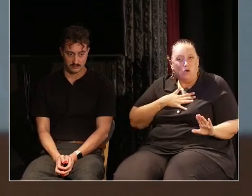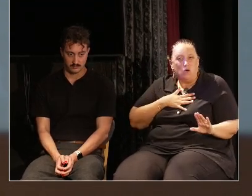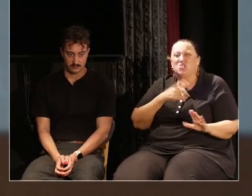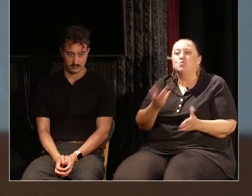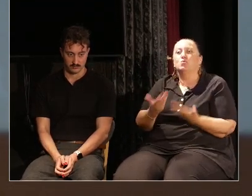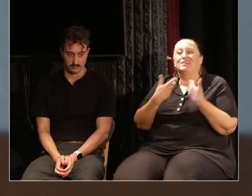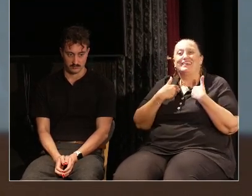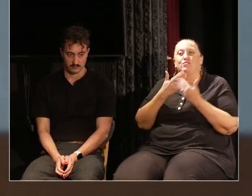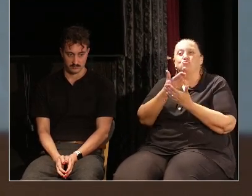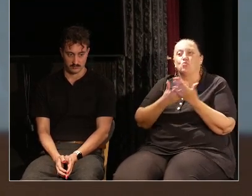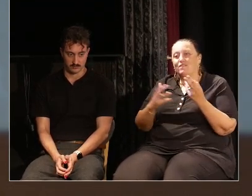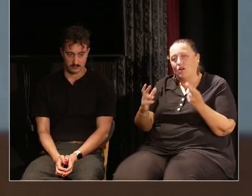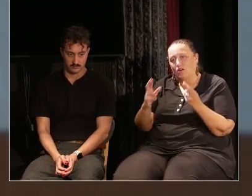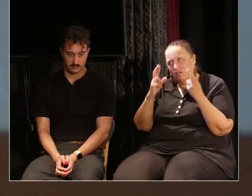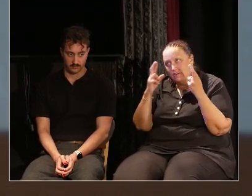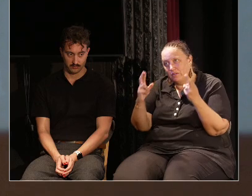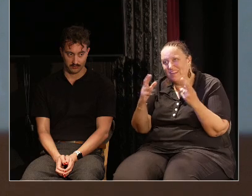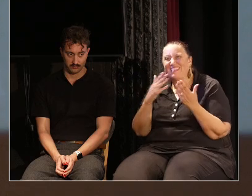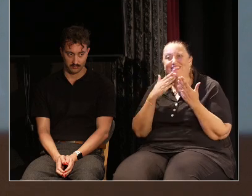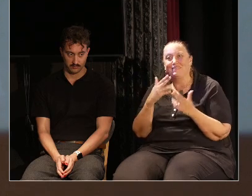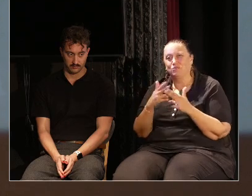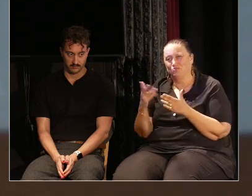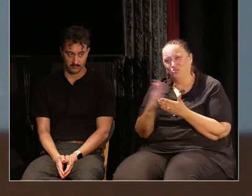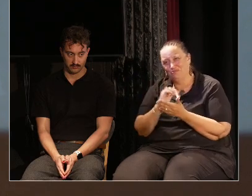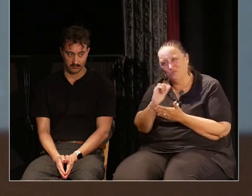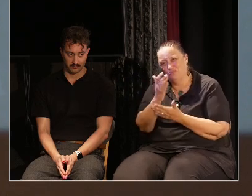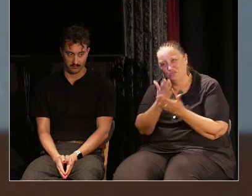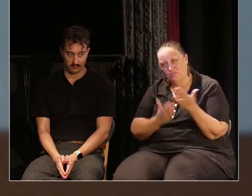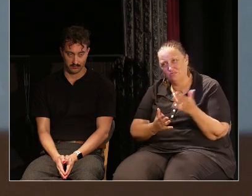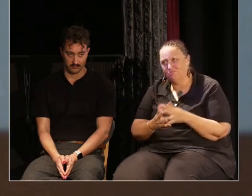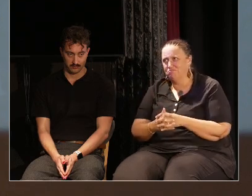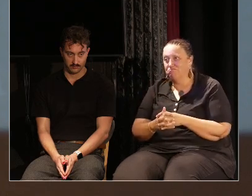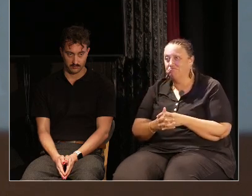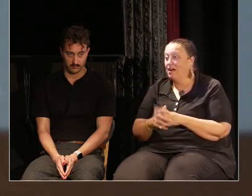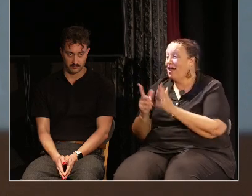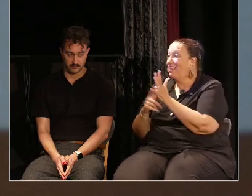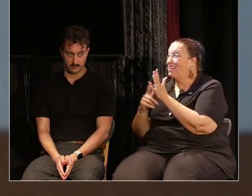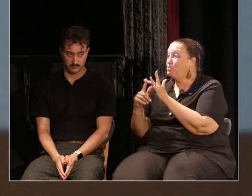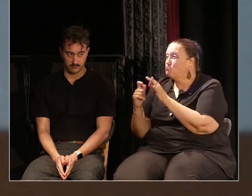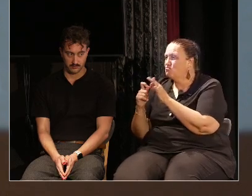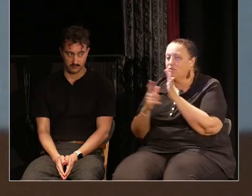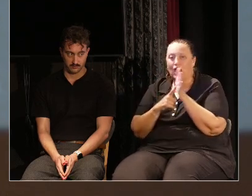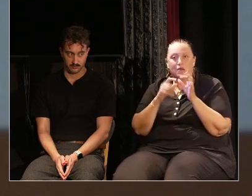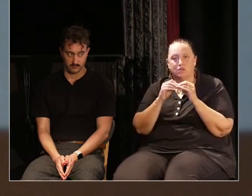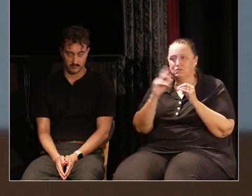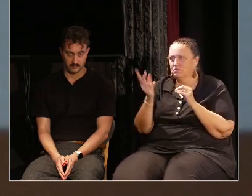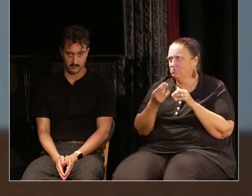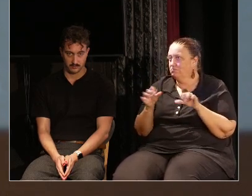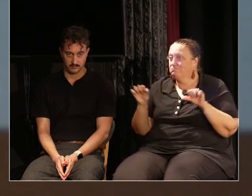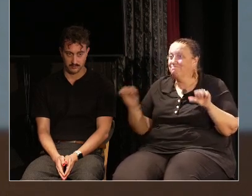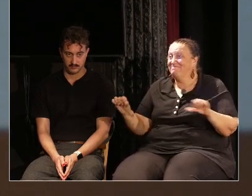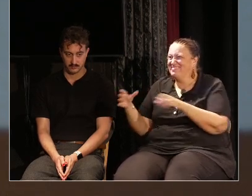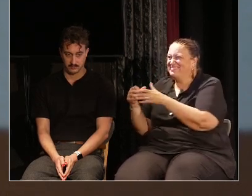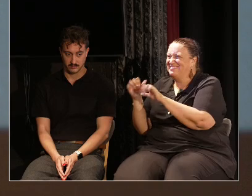hope. It gives people hope. So thank you for sharing. I think, excellent that there's bipartisan support on this. That's fantastic. Tripartisan, if you